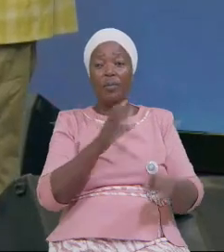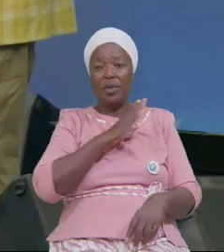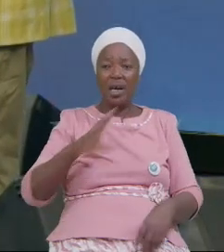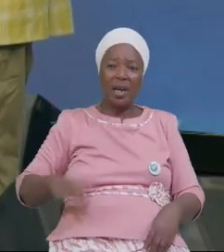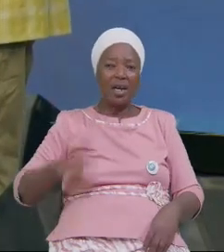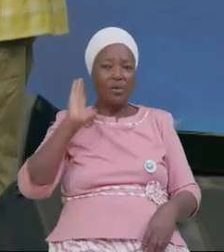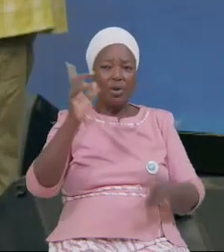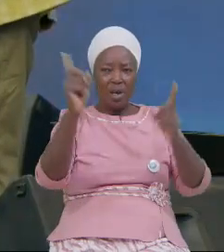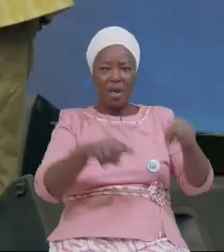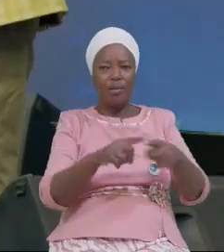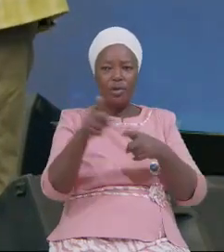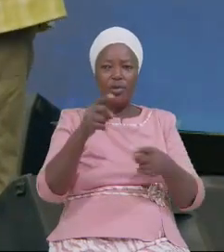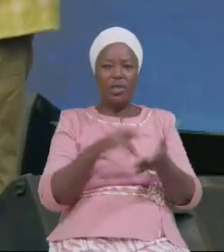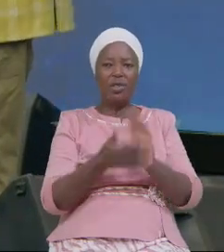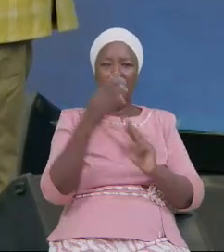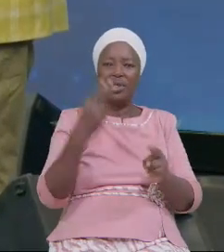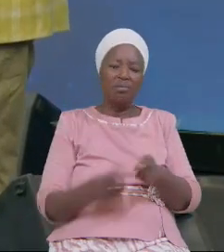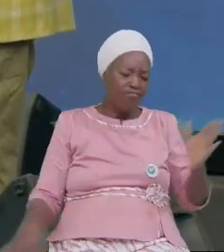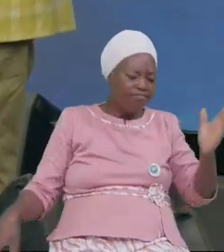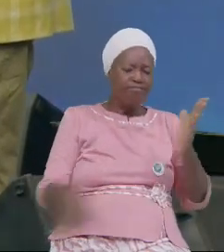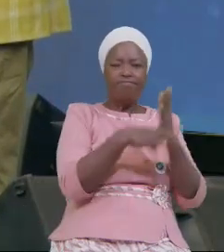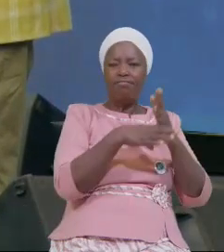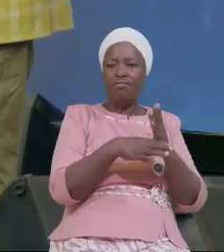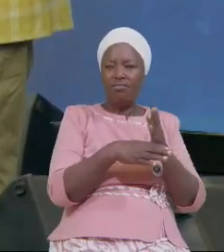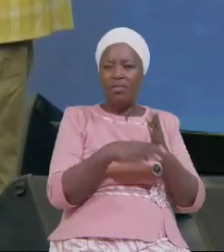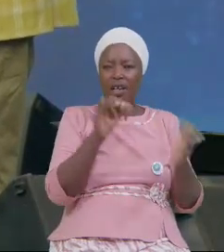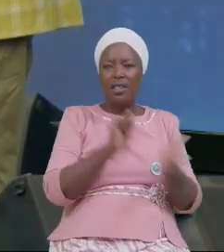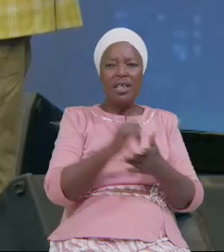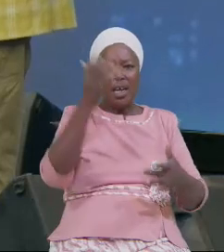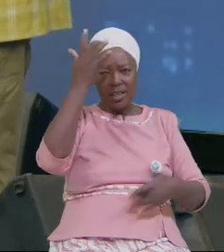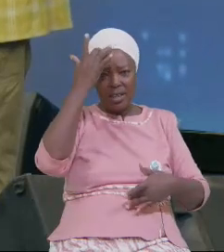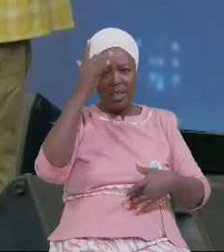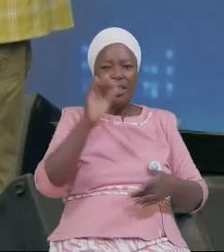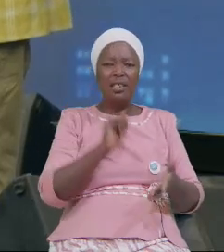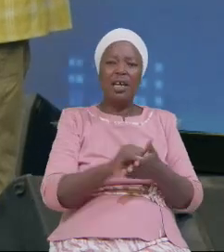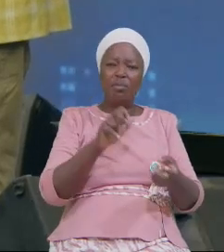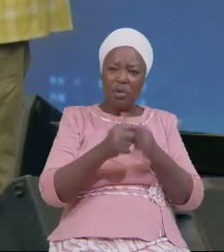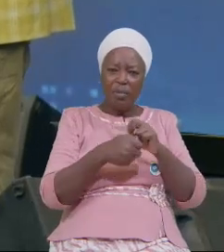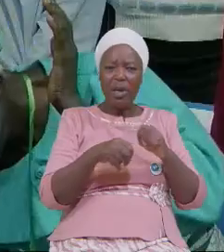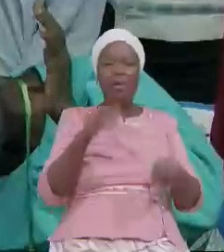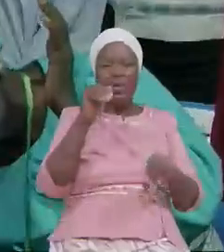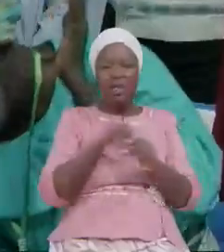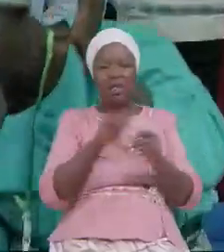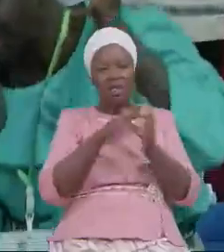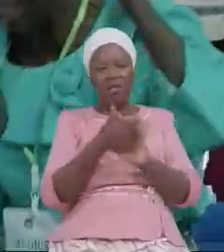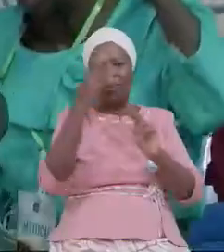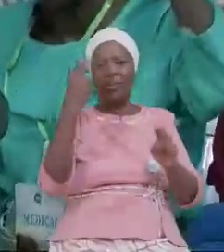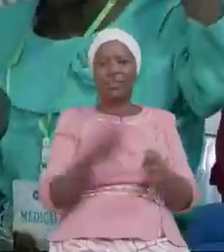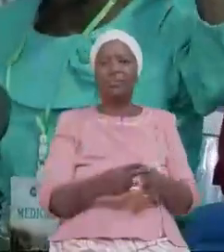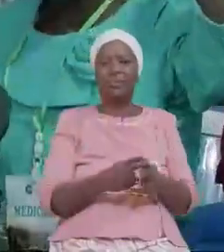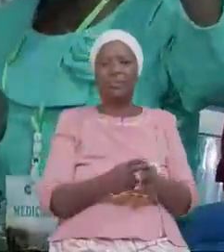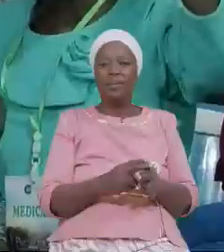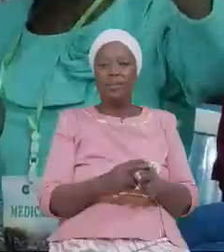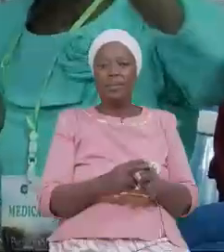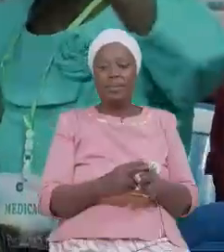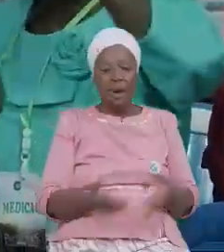you. Knock out that sickness, infirmity, in Jesus' name.